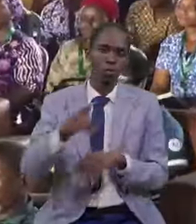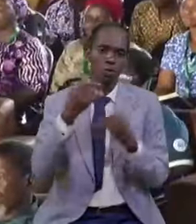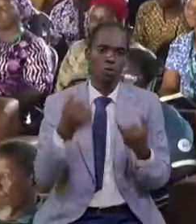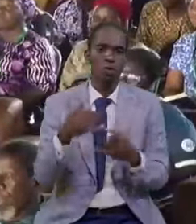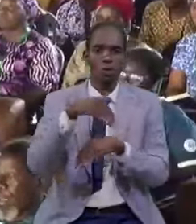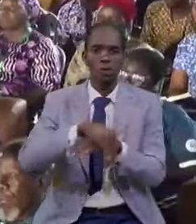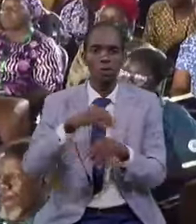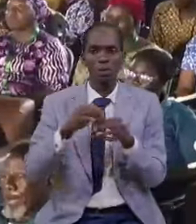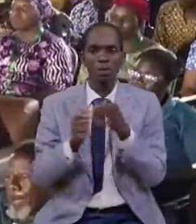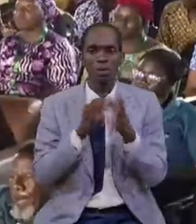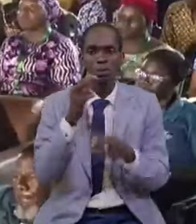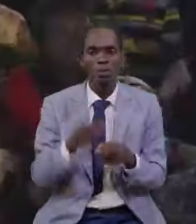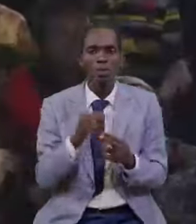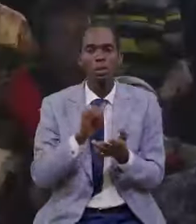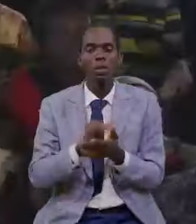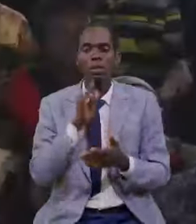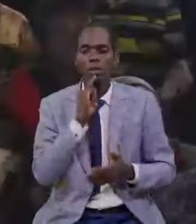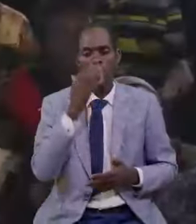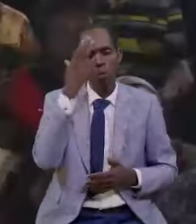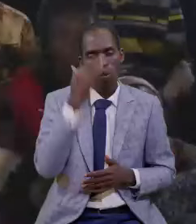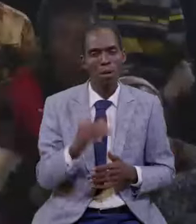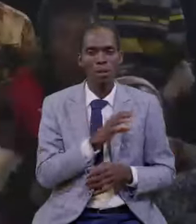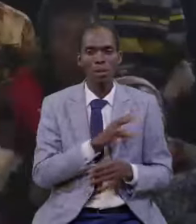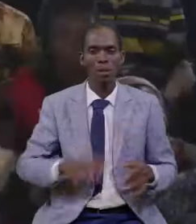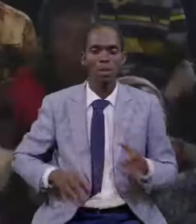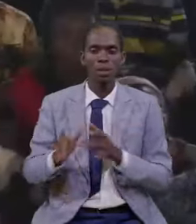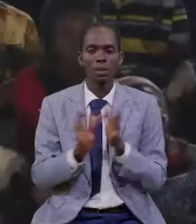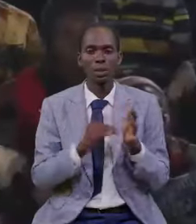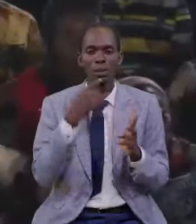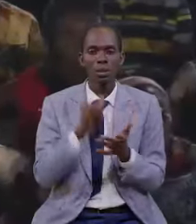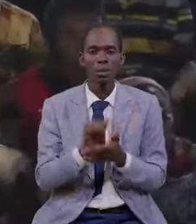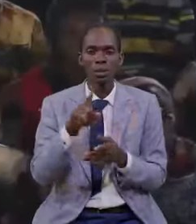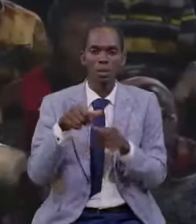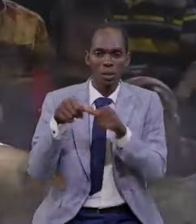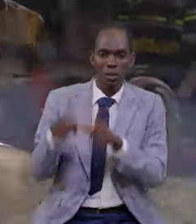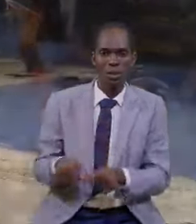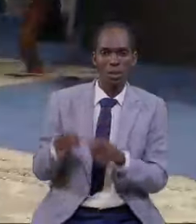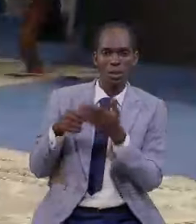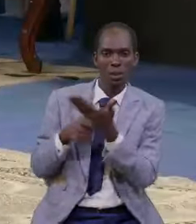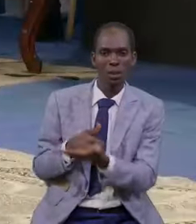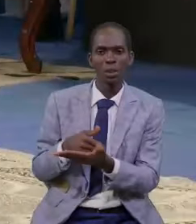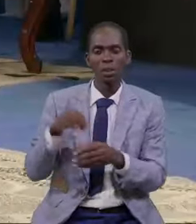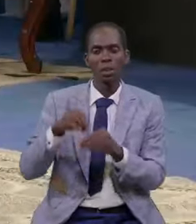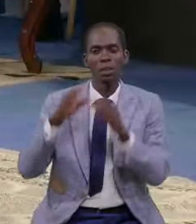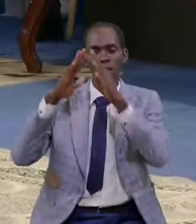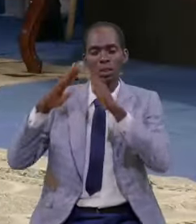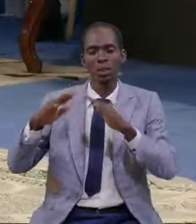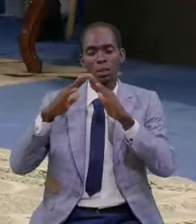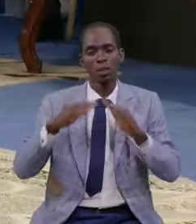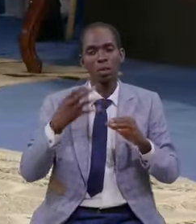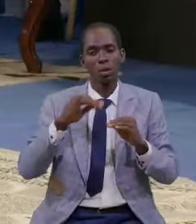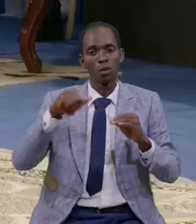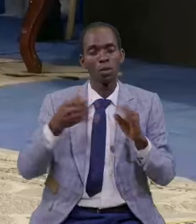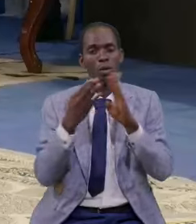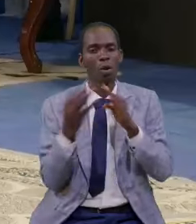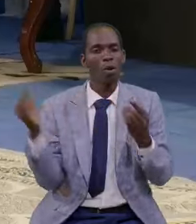of Jerusalem until ye be enveloped and until ye be totally empowered